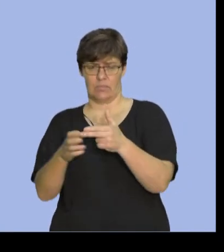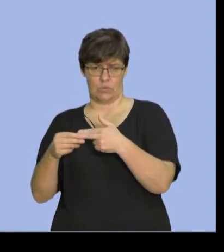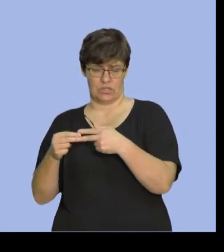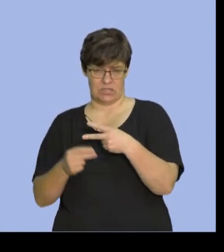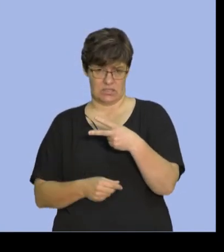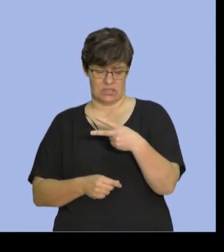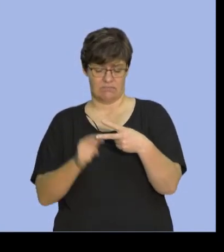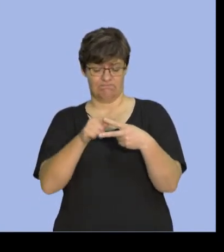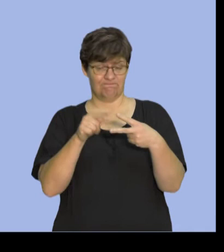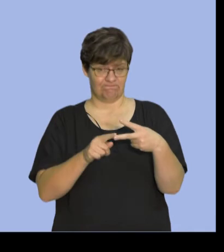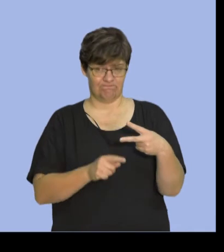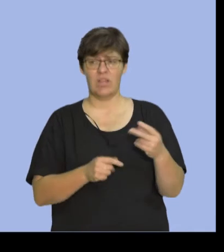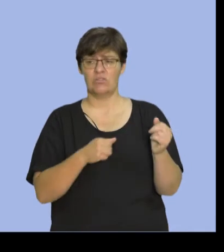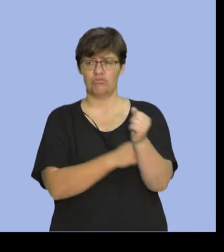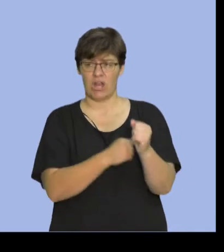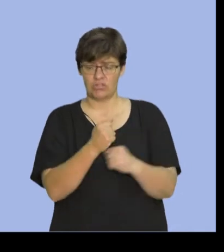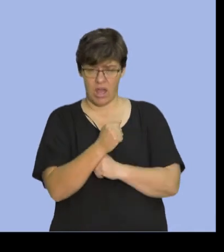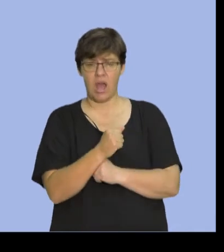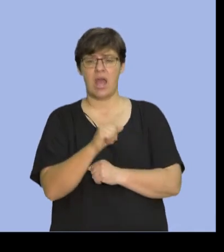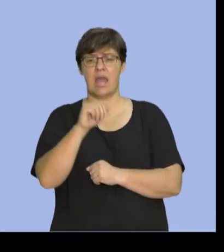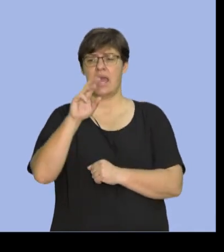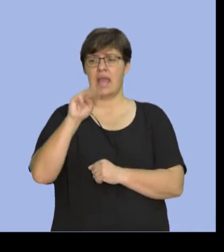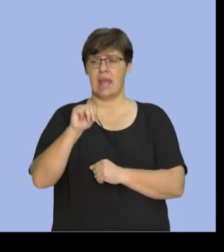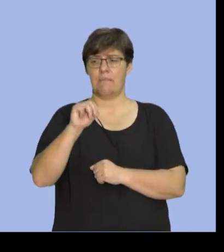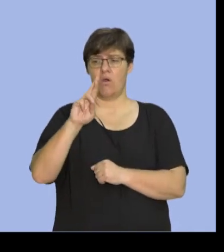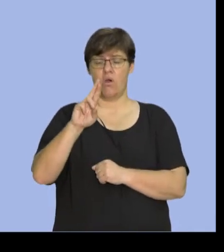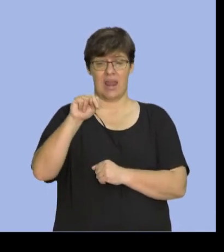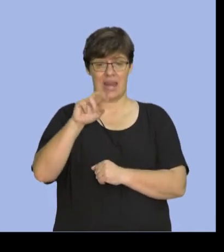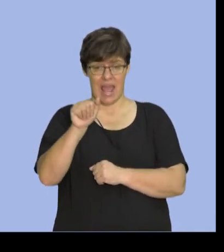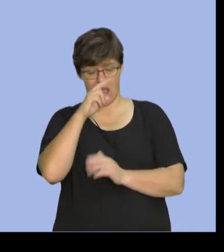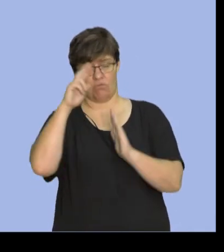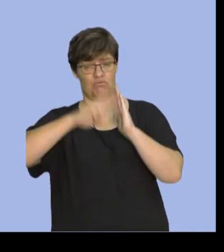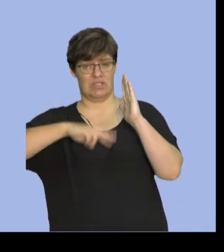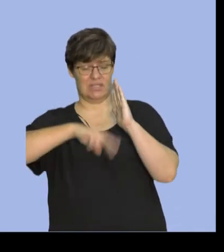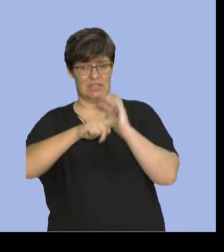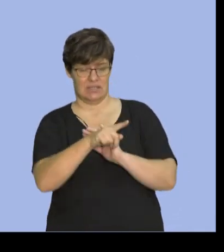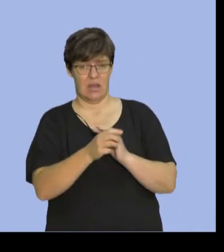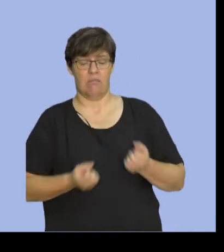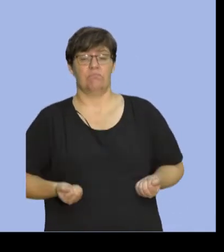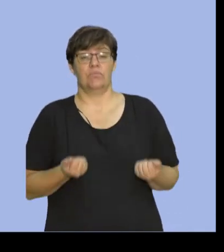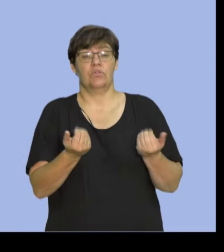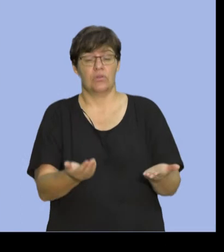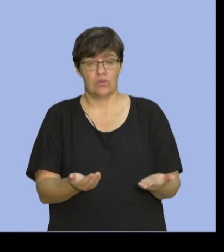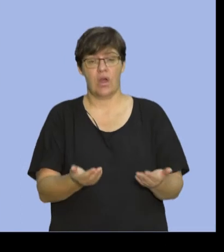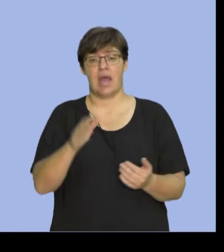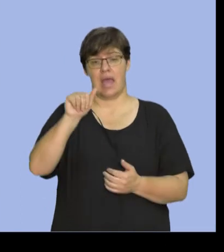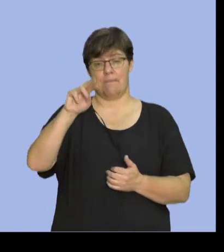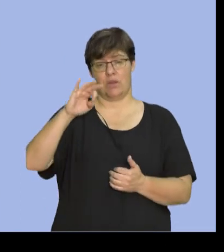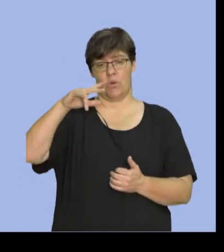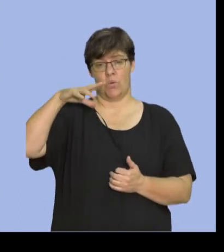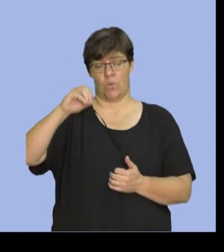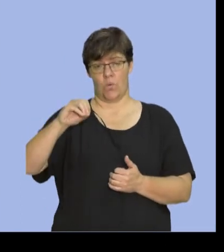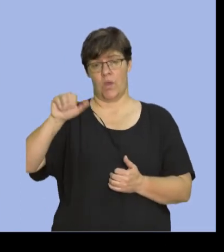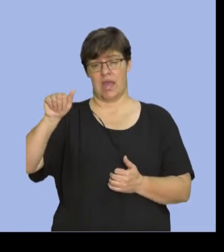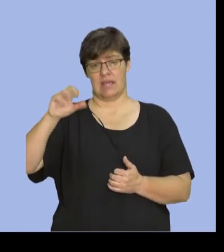that actually reads the mRNA and produces a chain of amino acids, which essentially